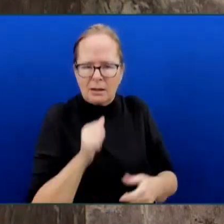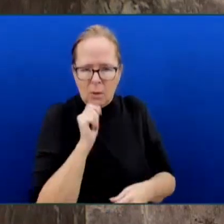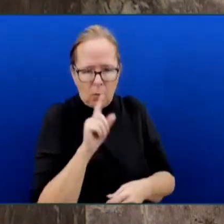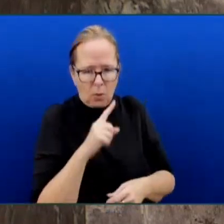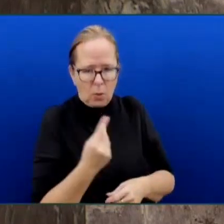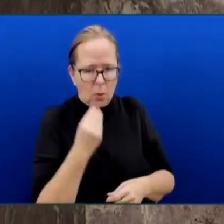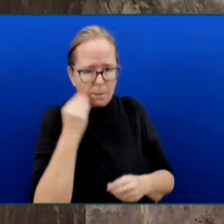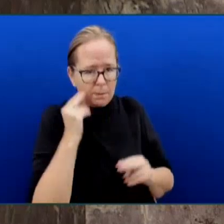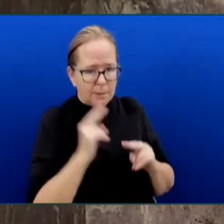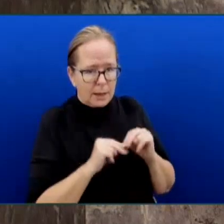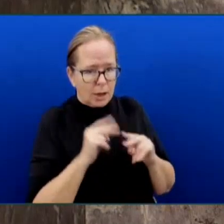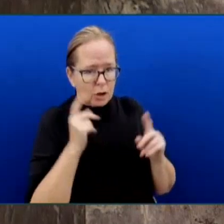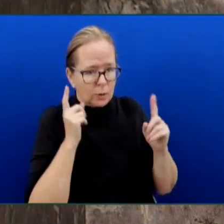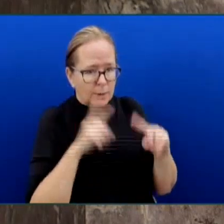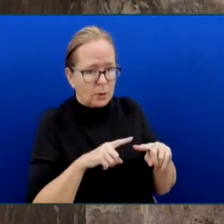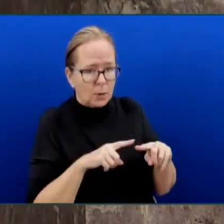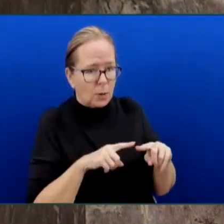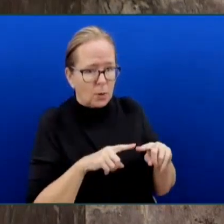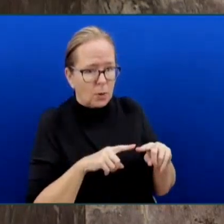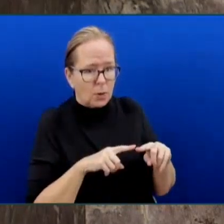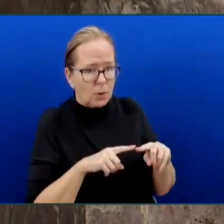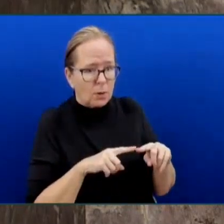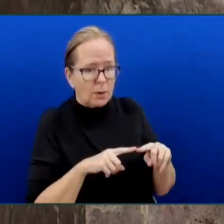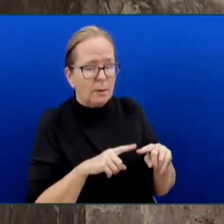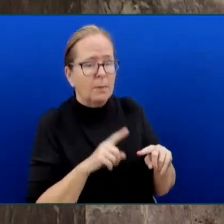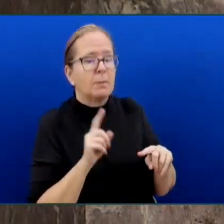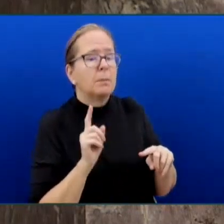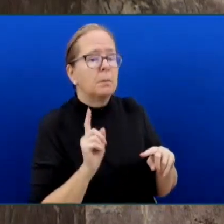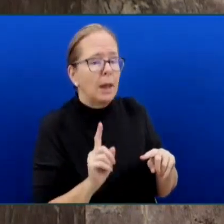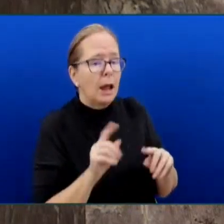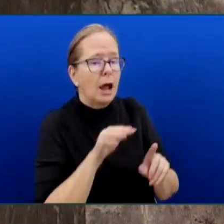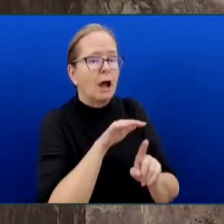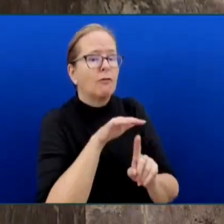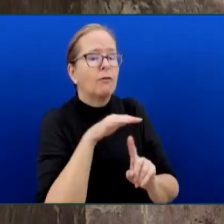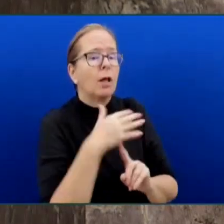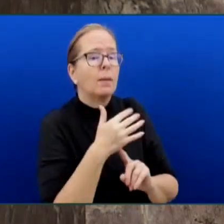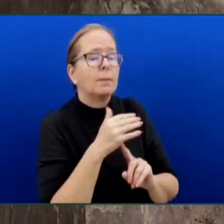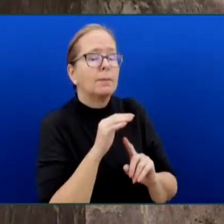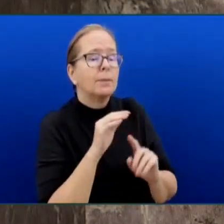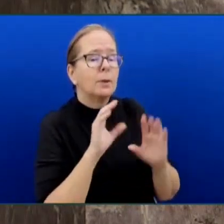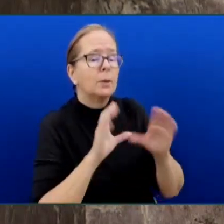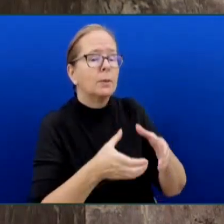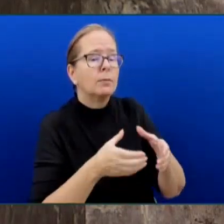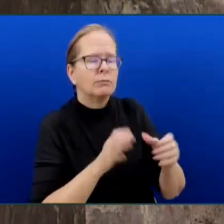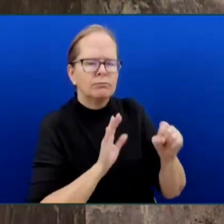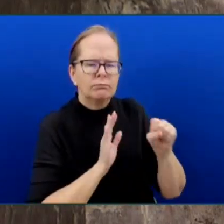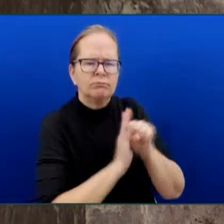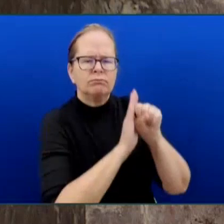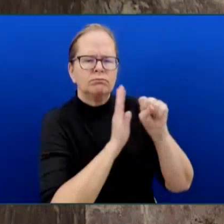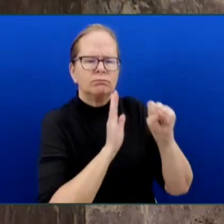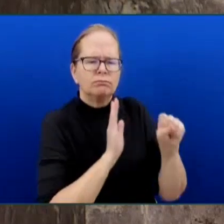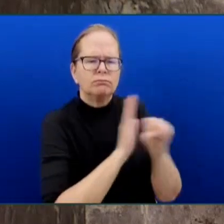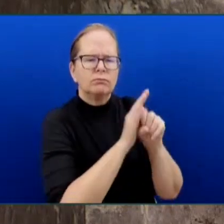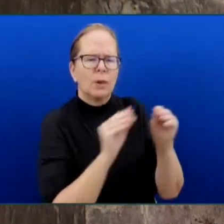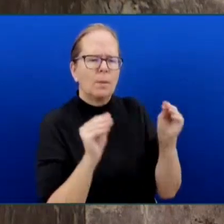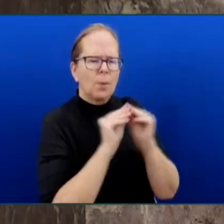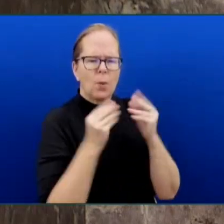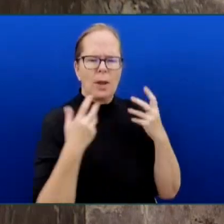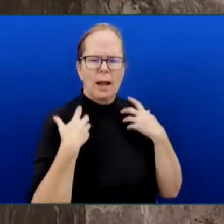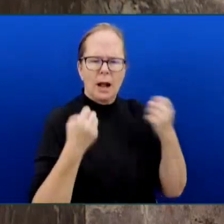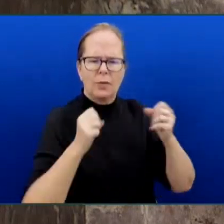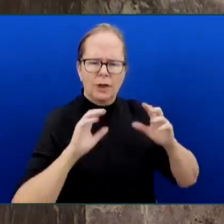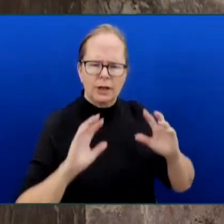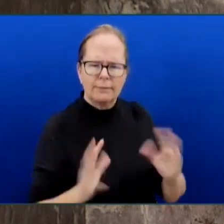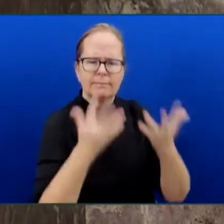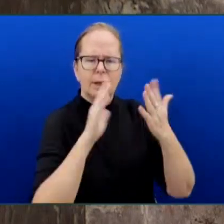housing, environmental groups who are advocating for more healthy, vibrant communities. Organization Happy Cities, they